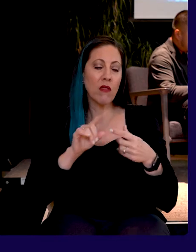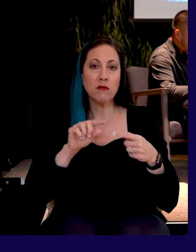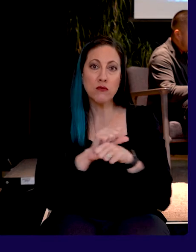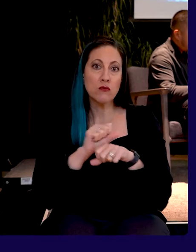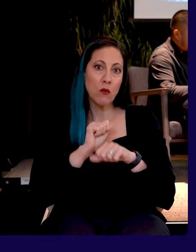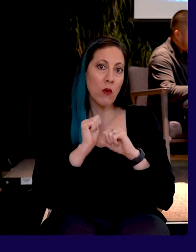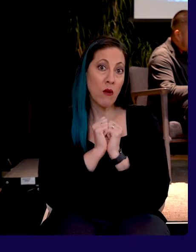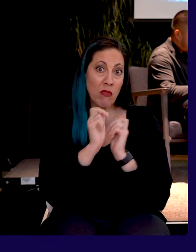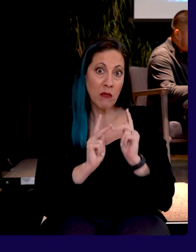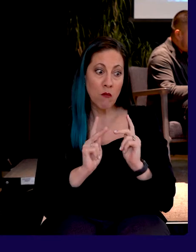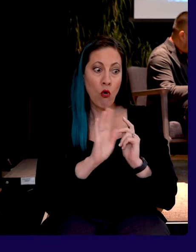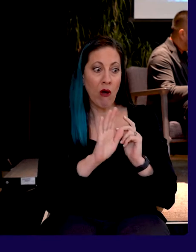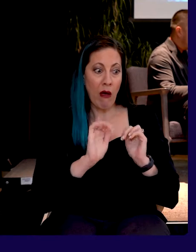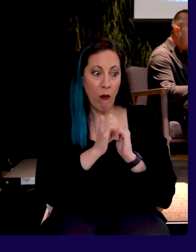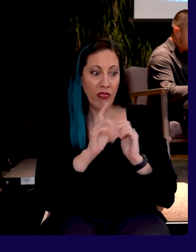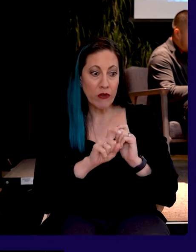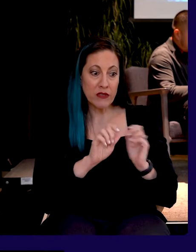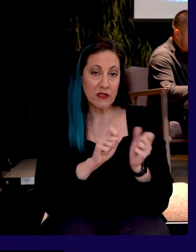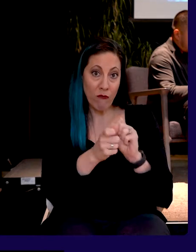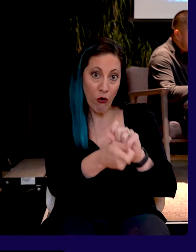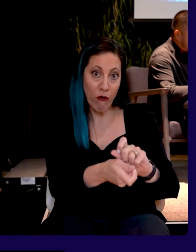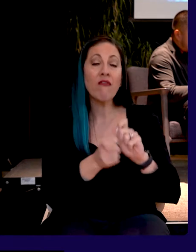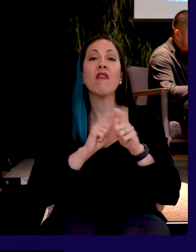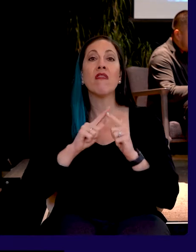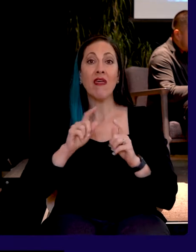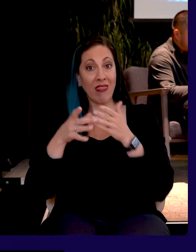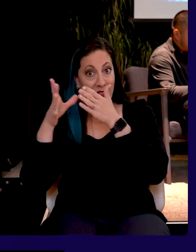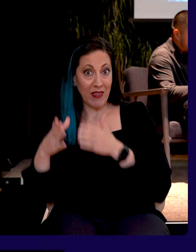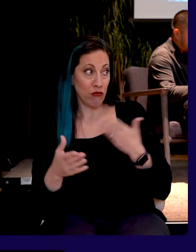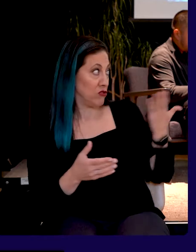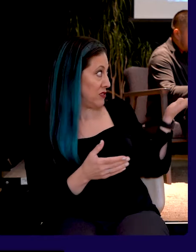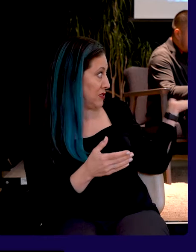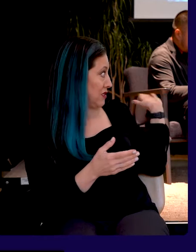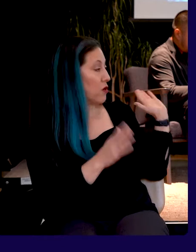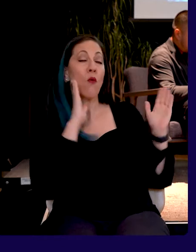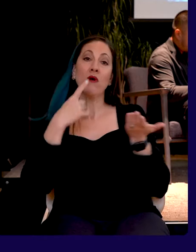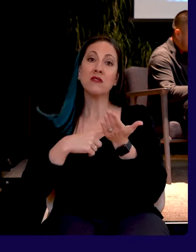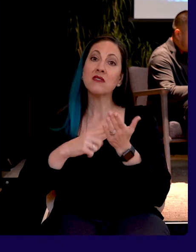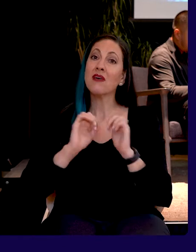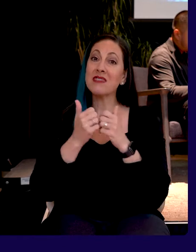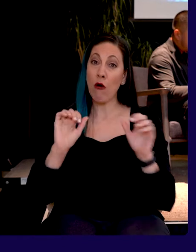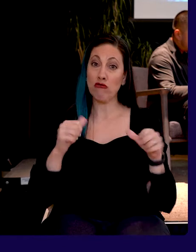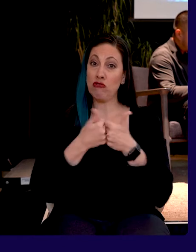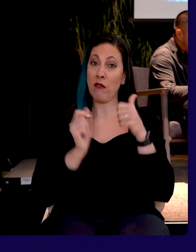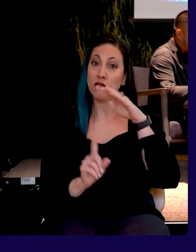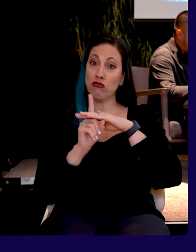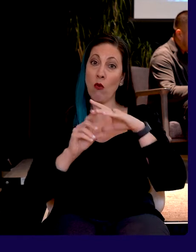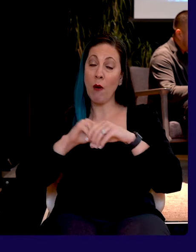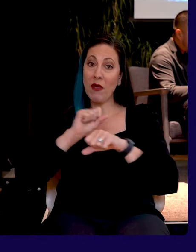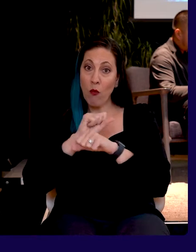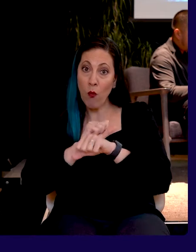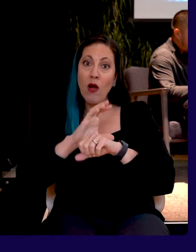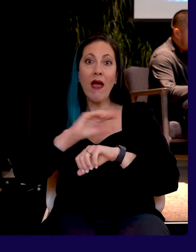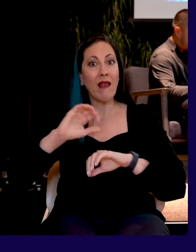evolving needs. We'll then hear from leaders themselves about how these challenges are presenting in their work and how they're facing these challenges by